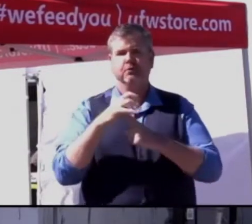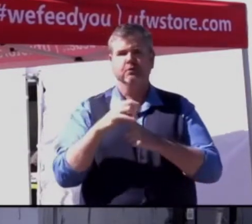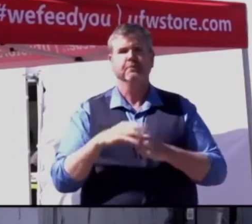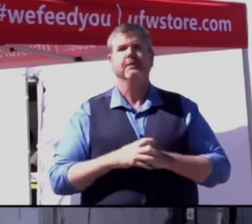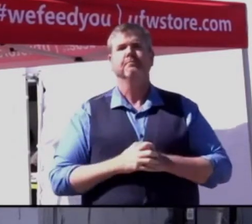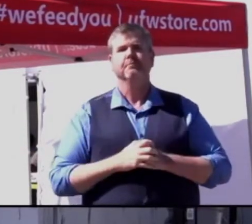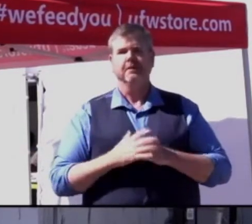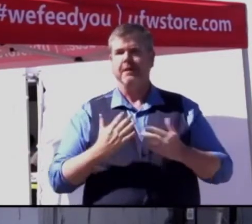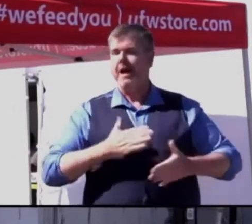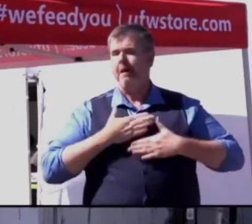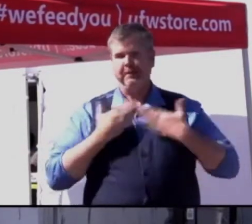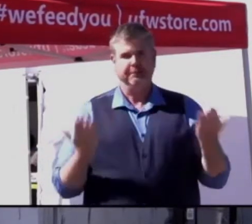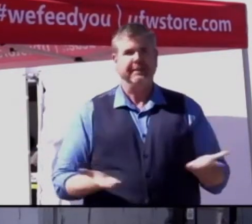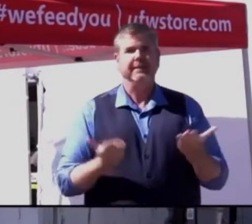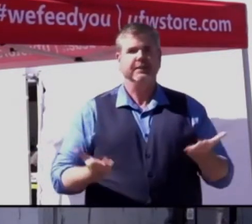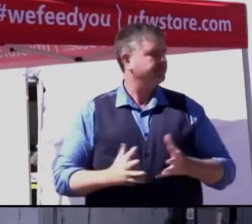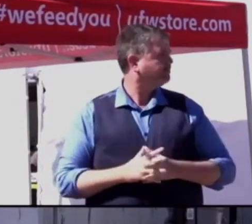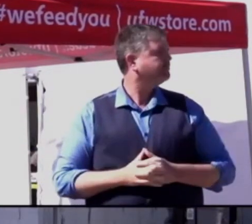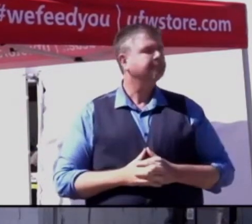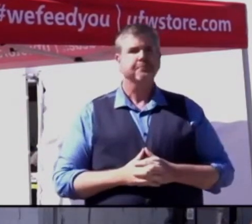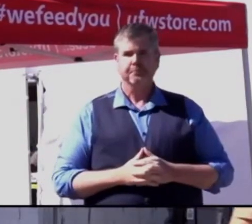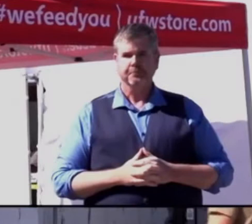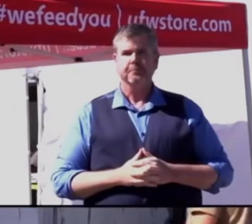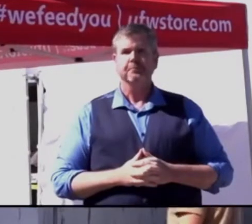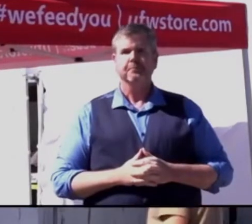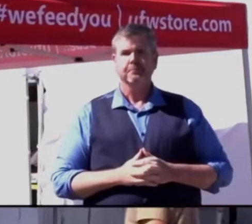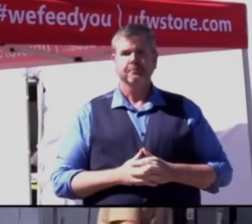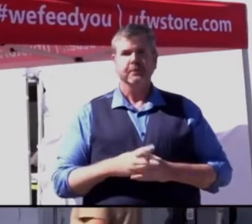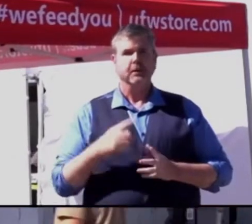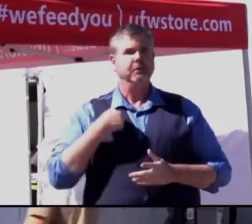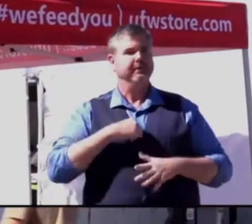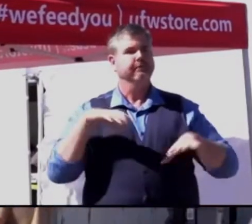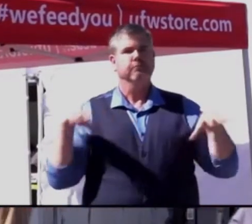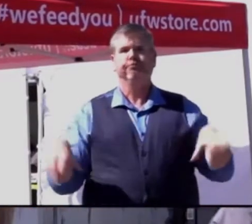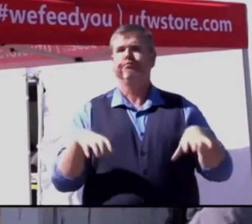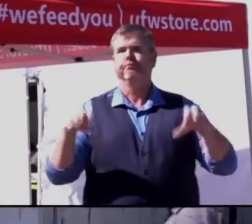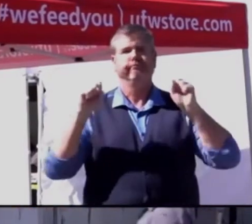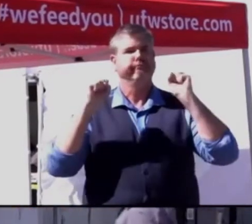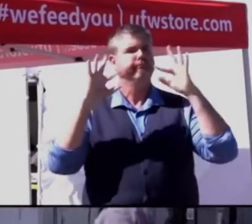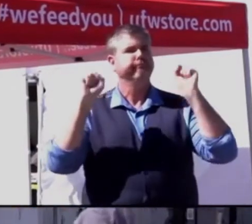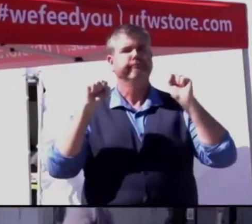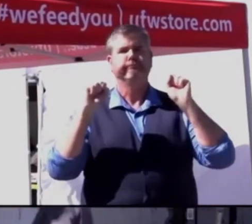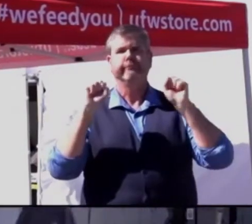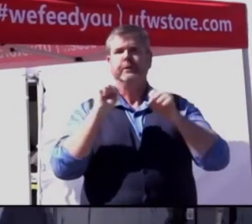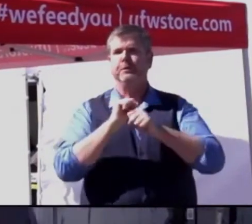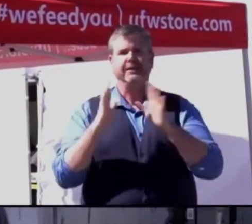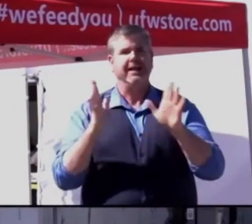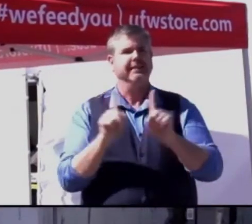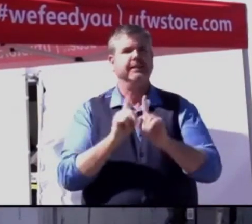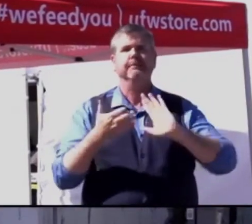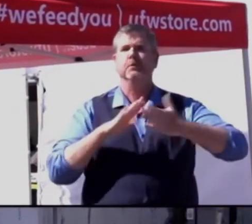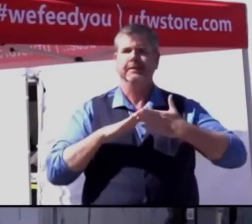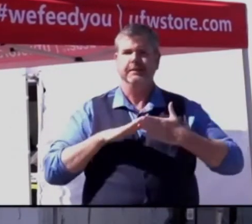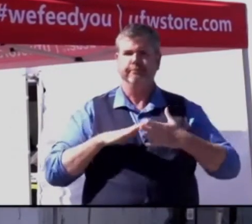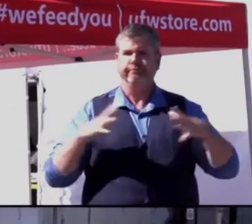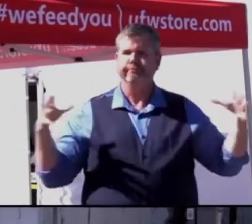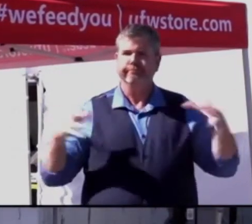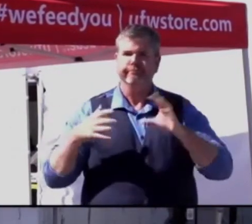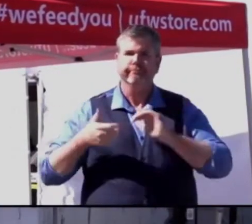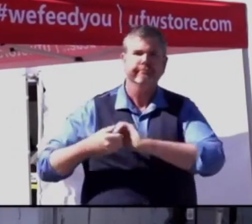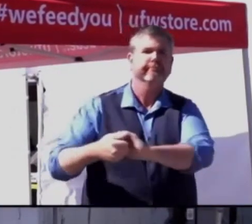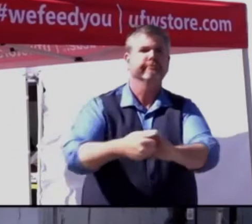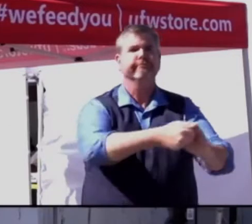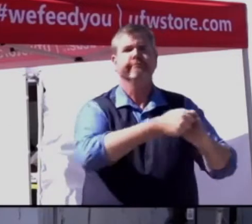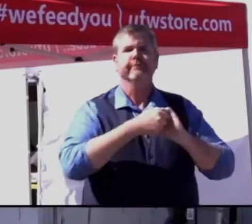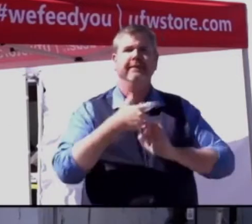today. We have done an amazing job, I think, as a community. We've started vaccinations in late